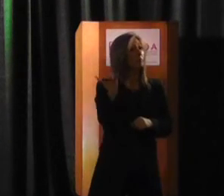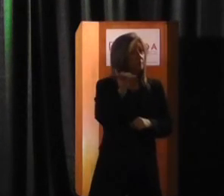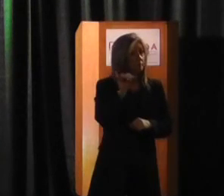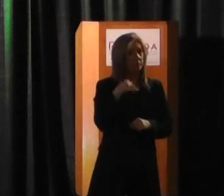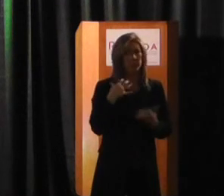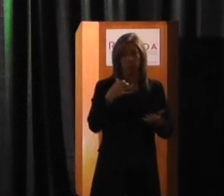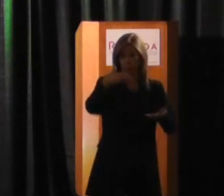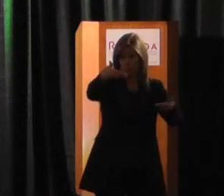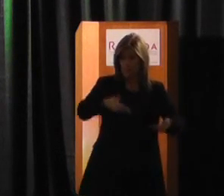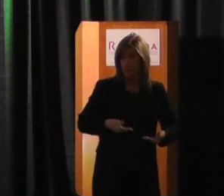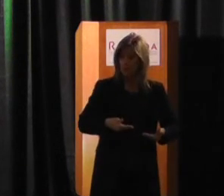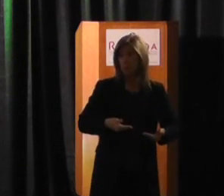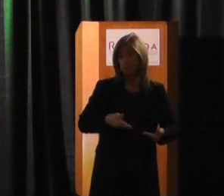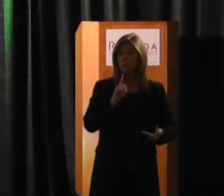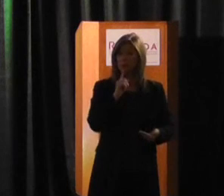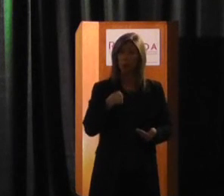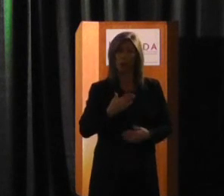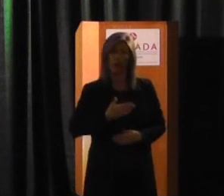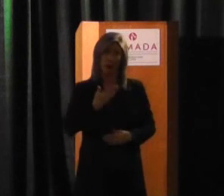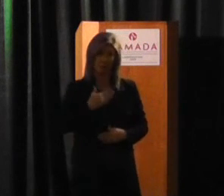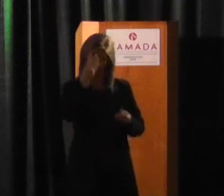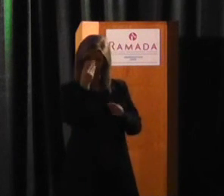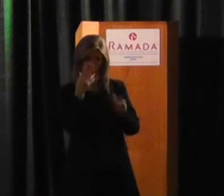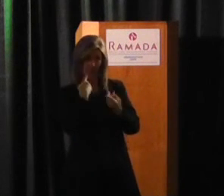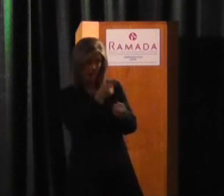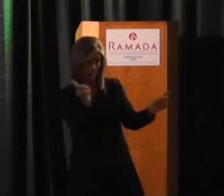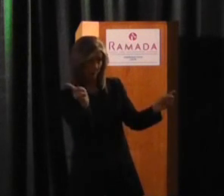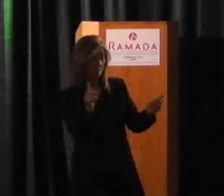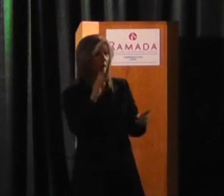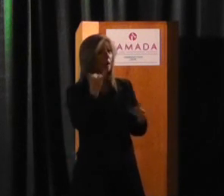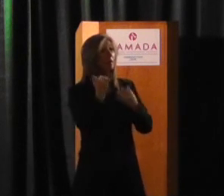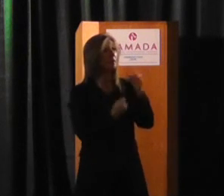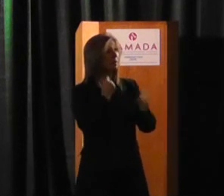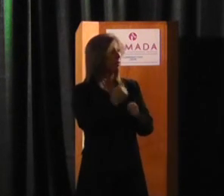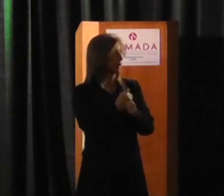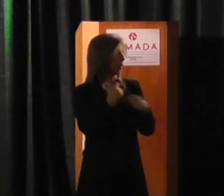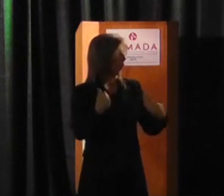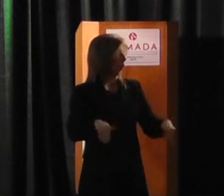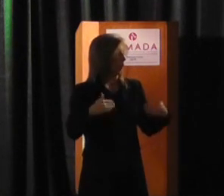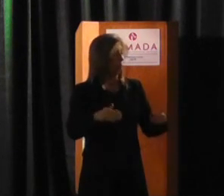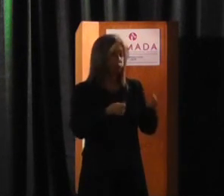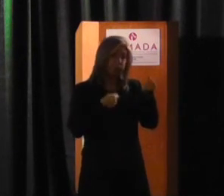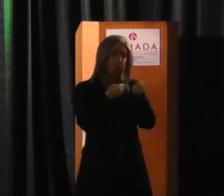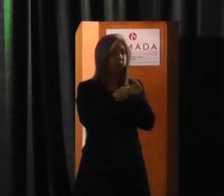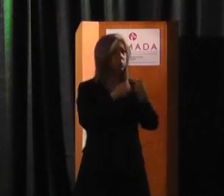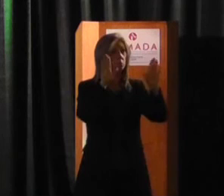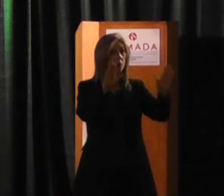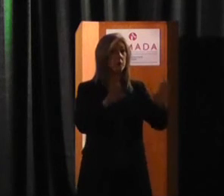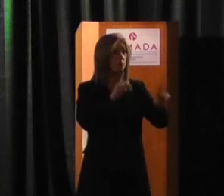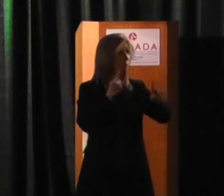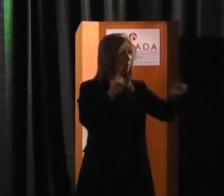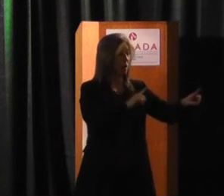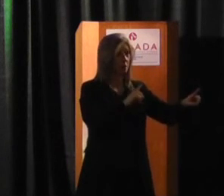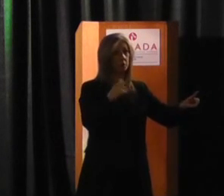to invite you, as we are pleased to announce that due to this year's great response, we may be producing a